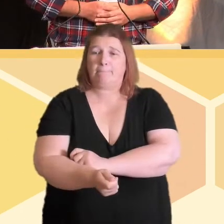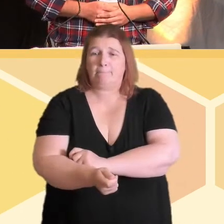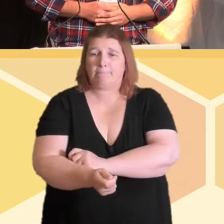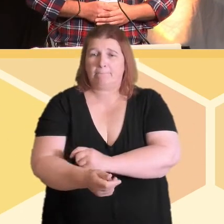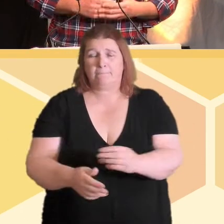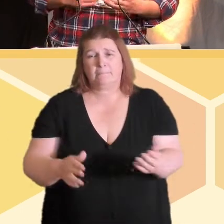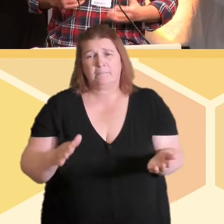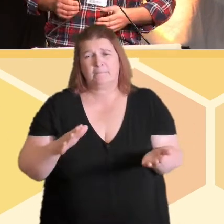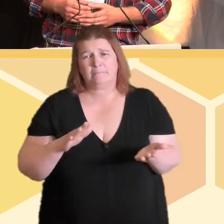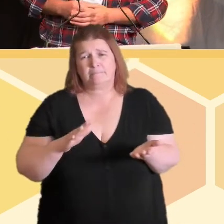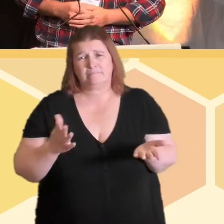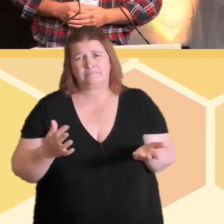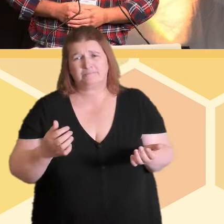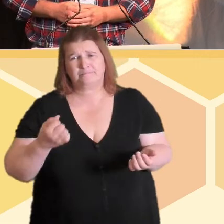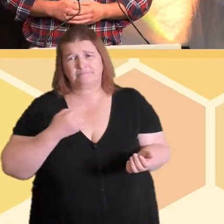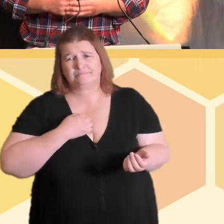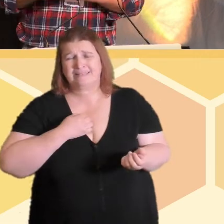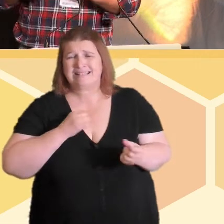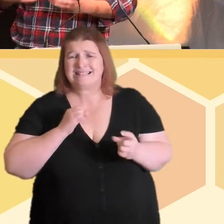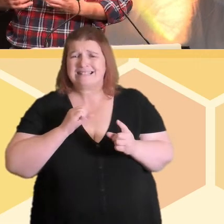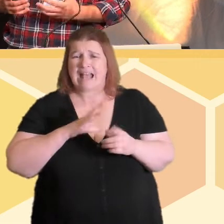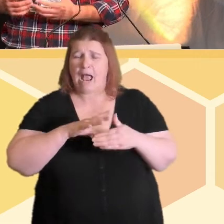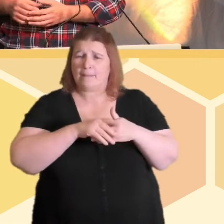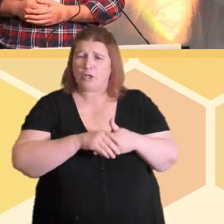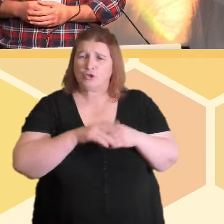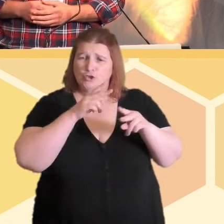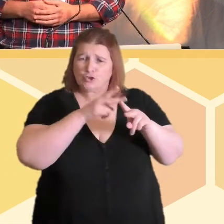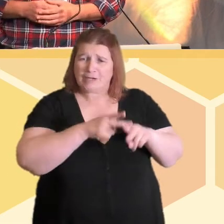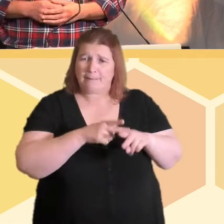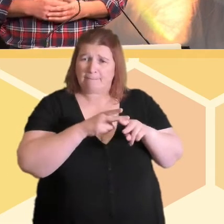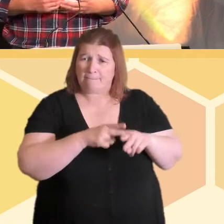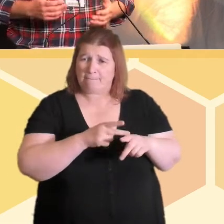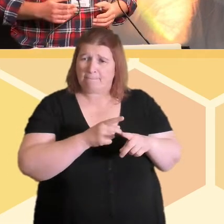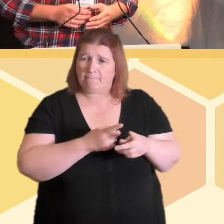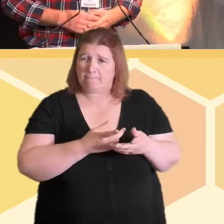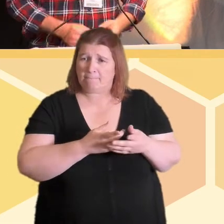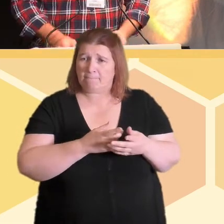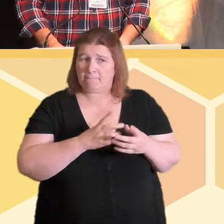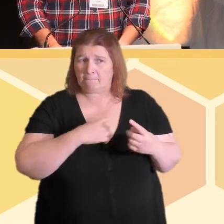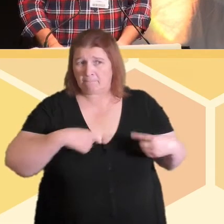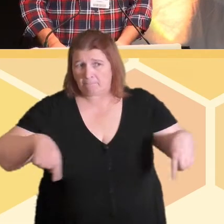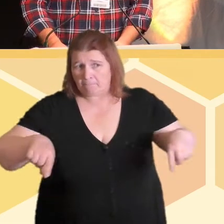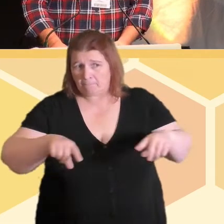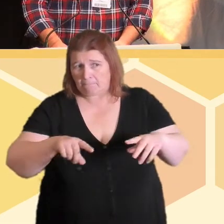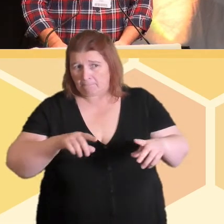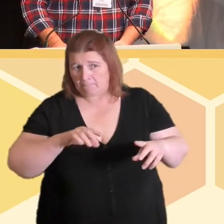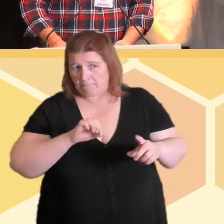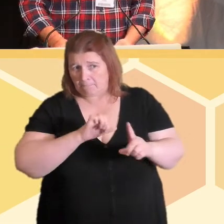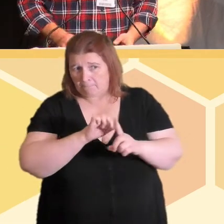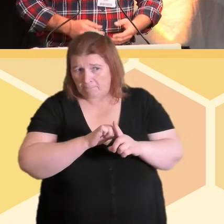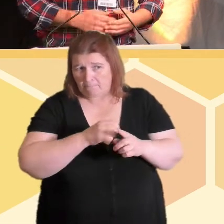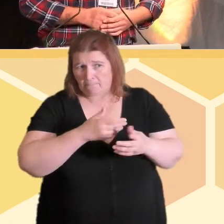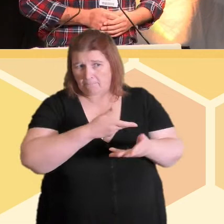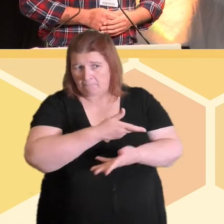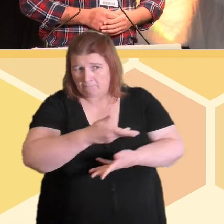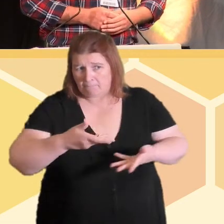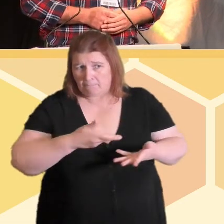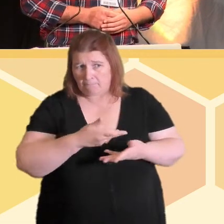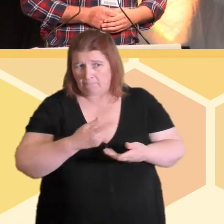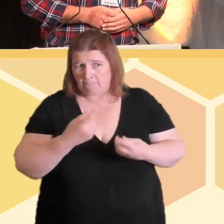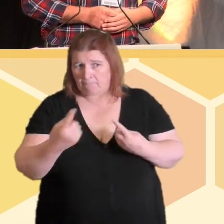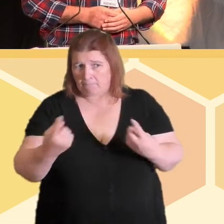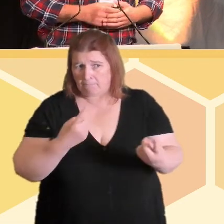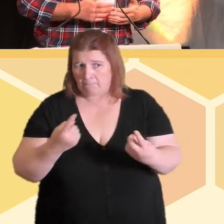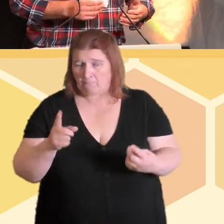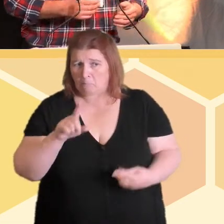mean for our discipleship as individuals and corporately as our church families?